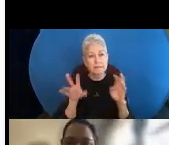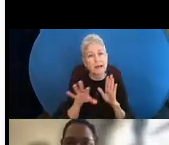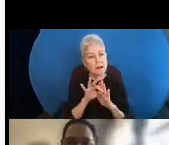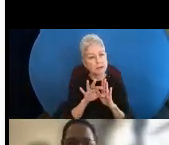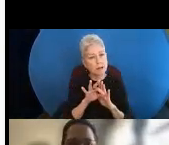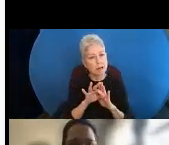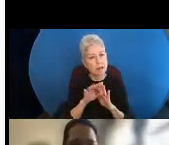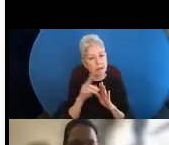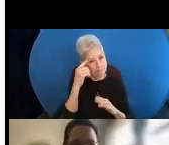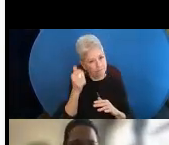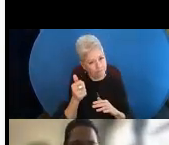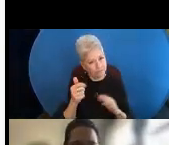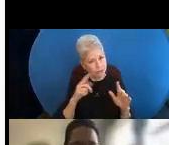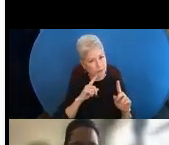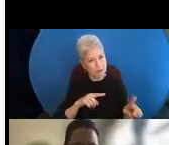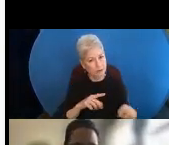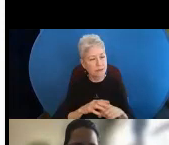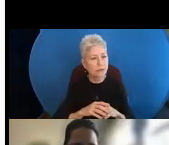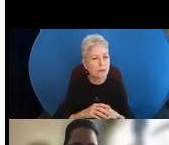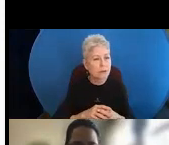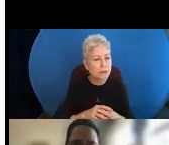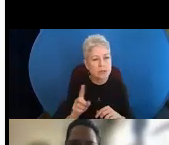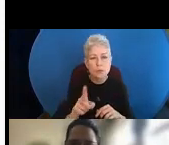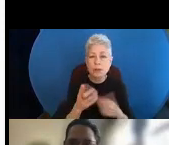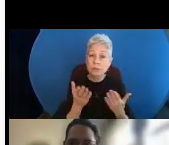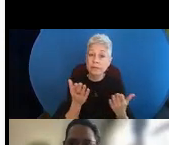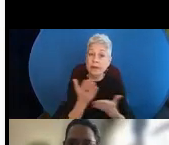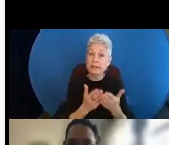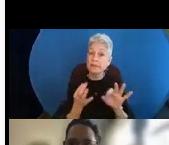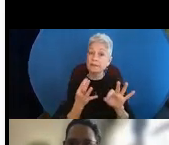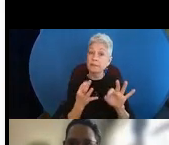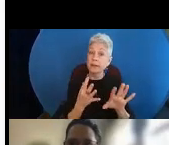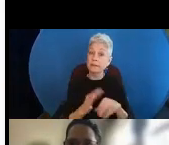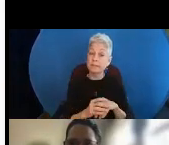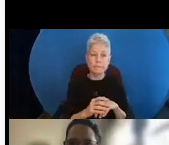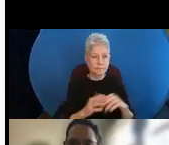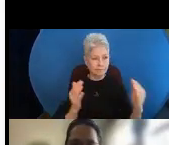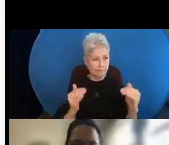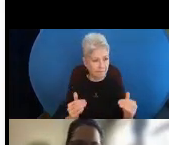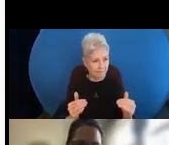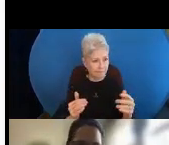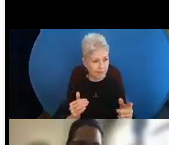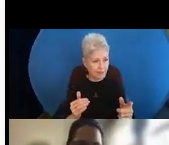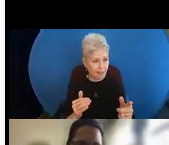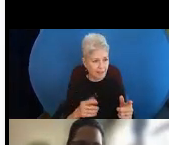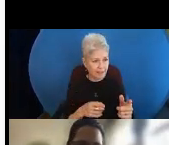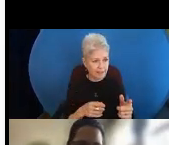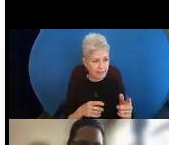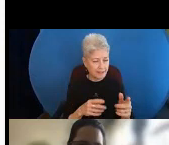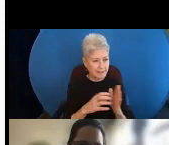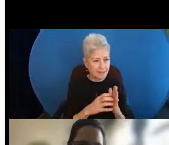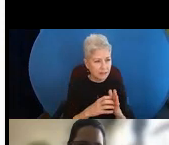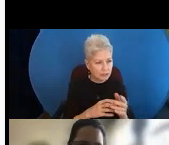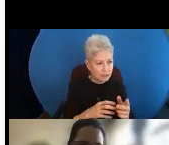mentioned, where we ask you to provide some feedback. And here you can